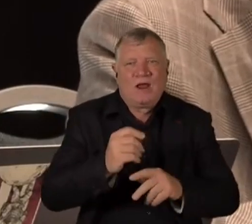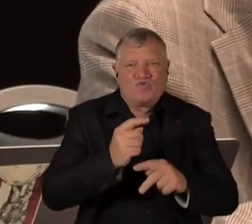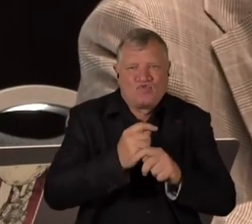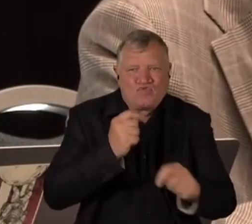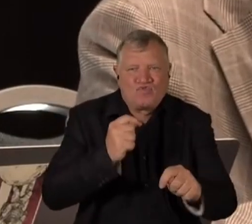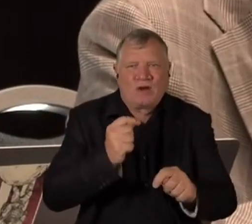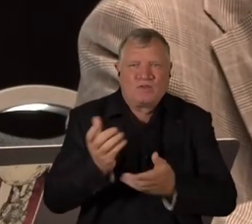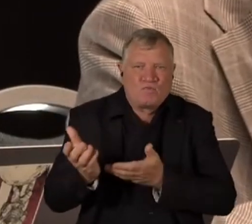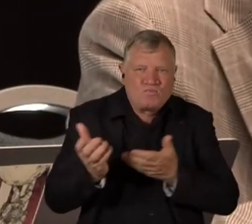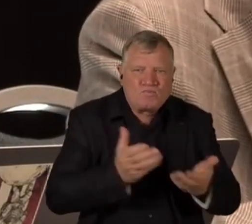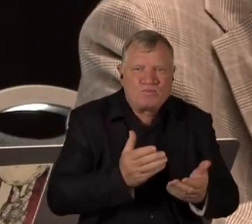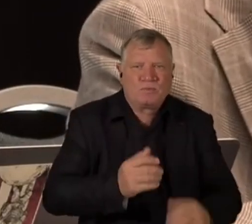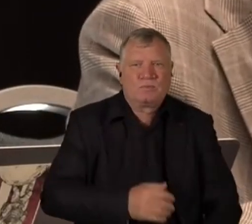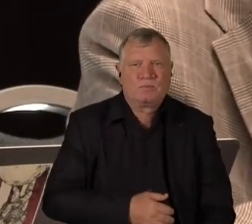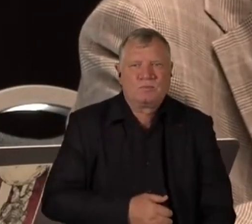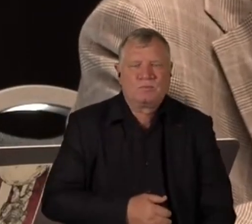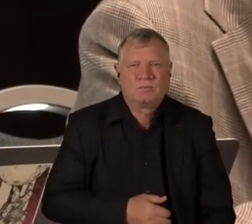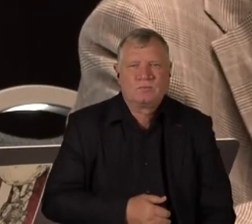on contracts